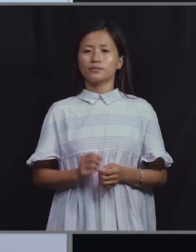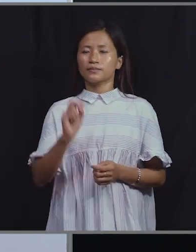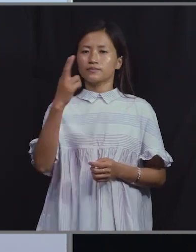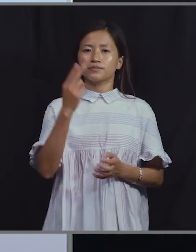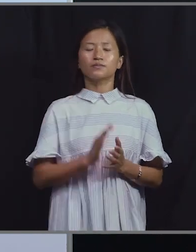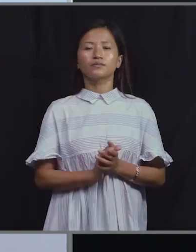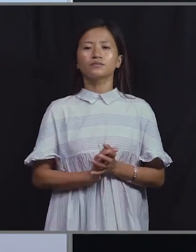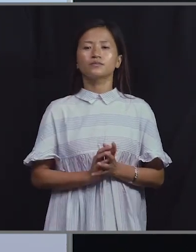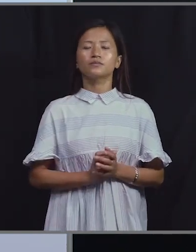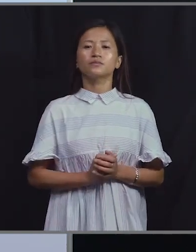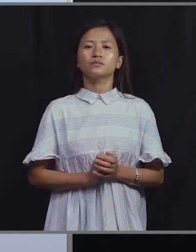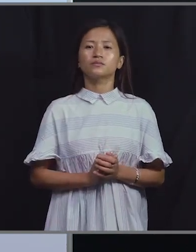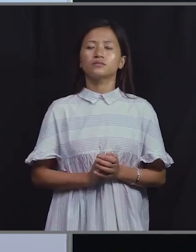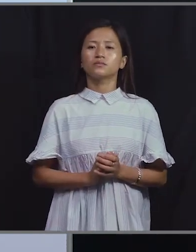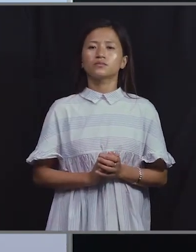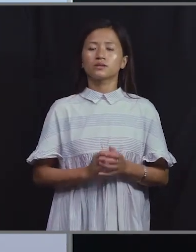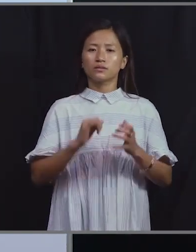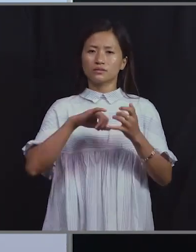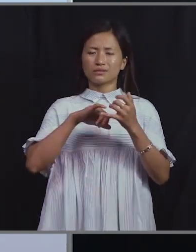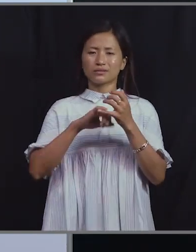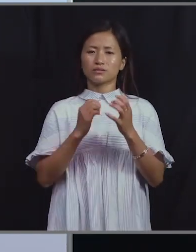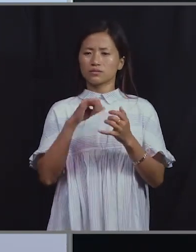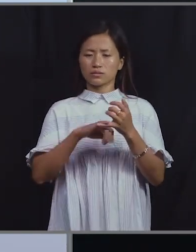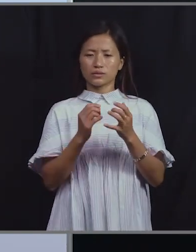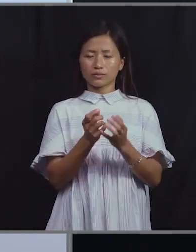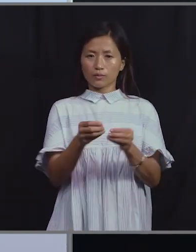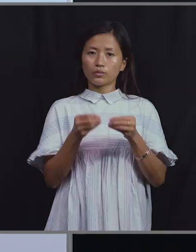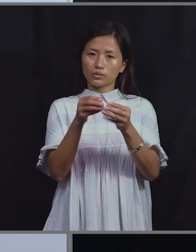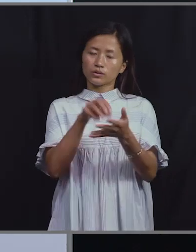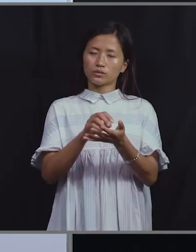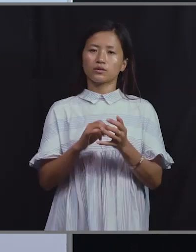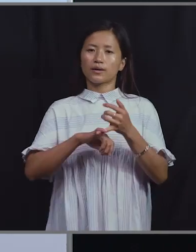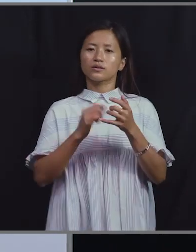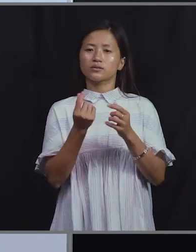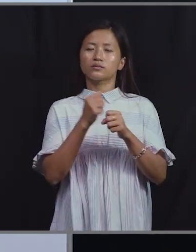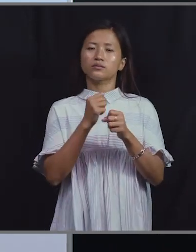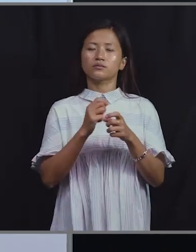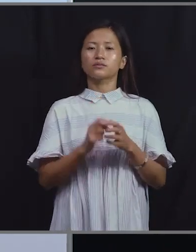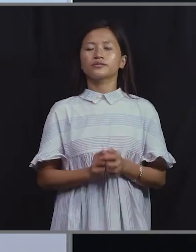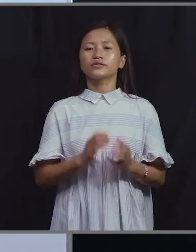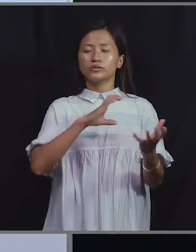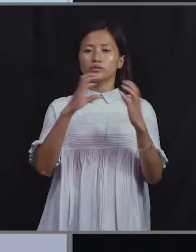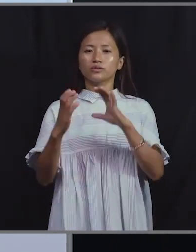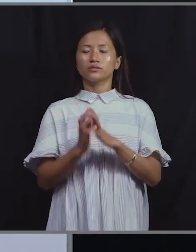second, they suggested some changes, especially in the trade policy.